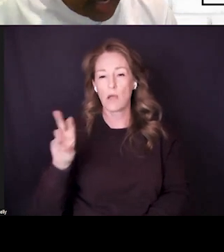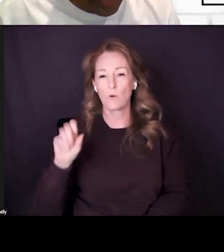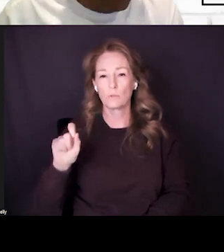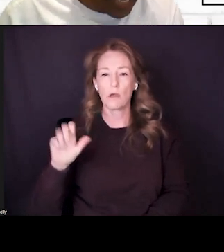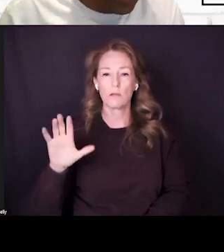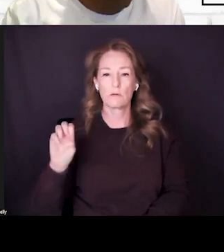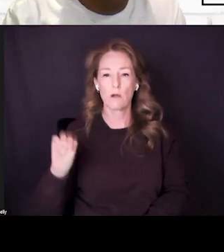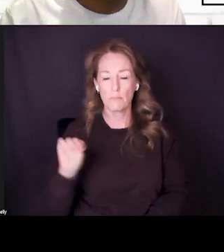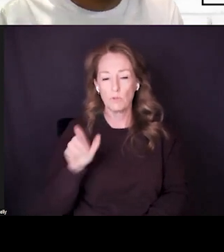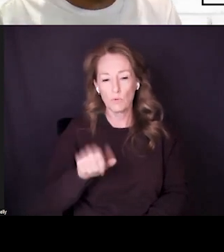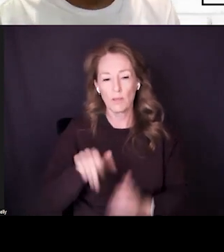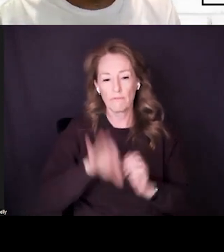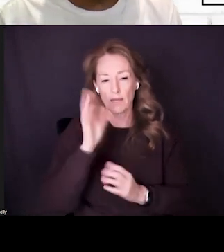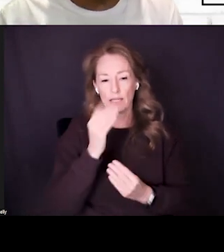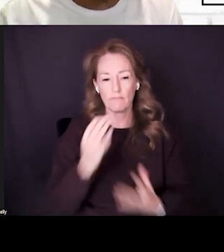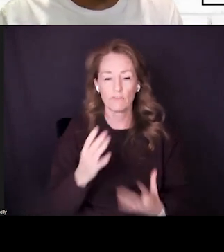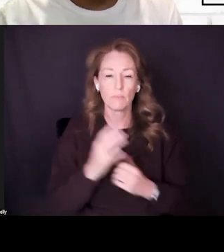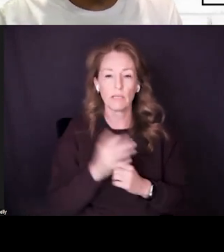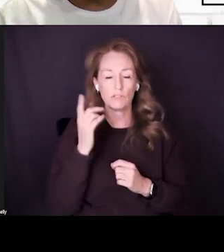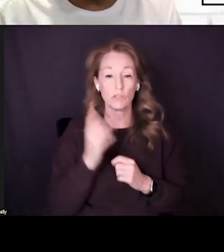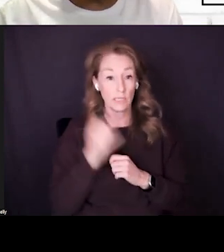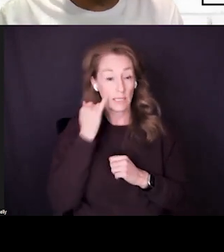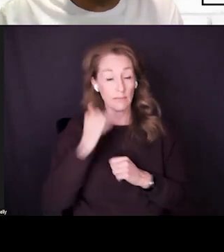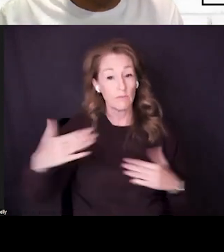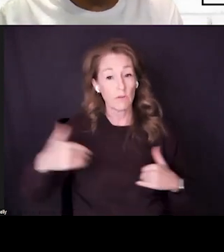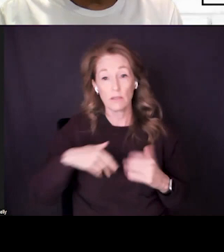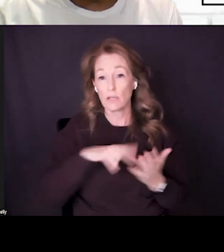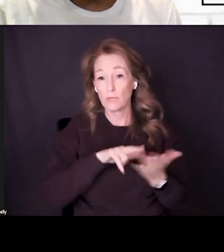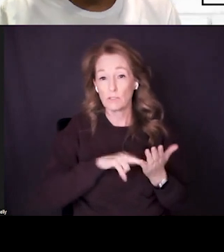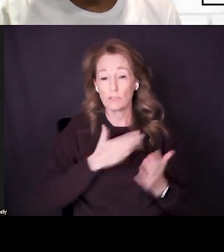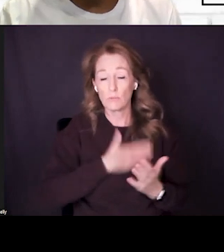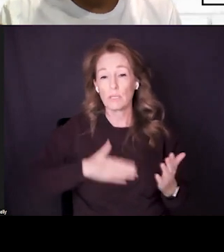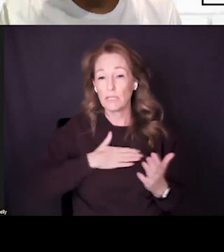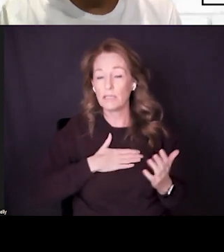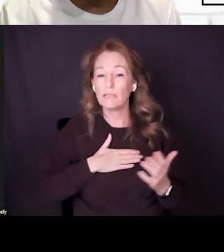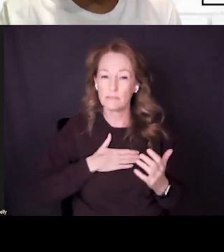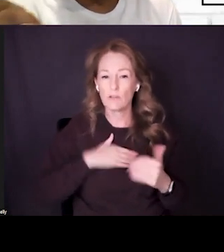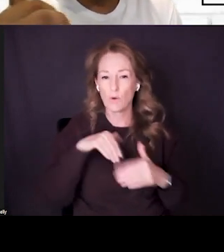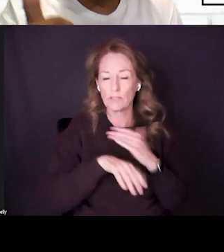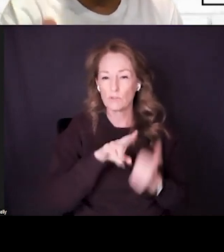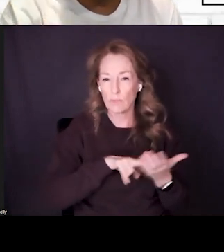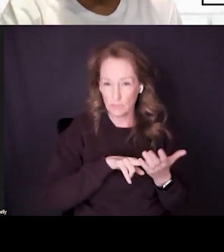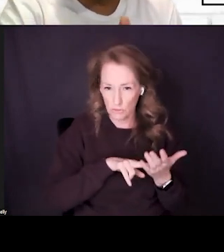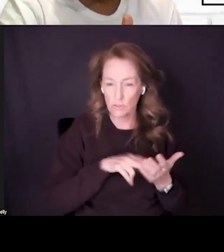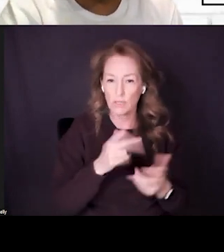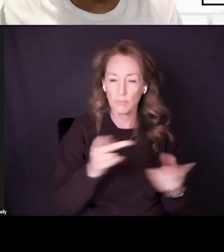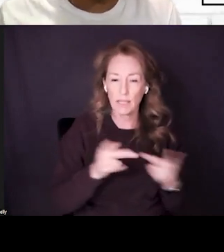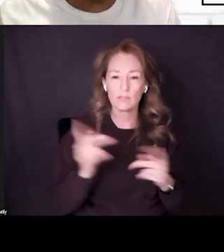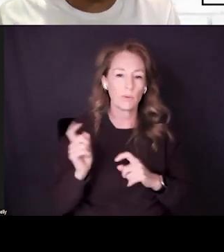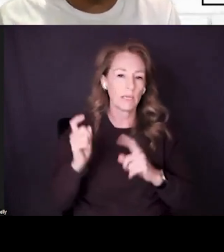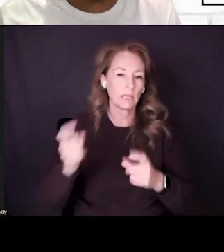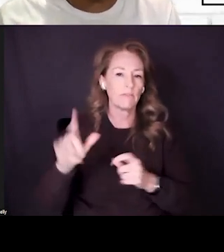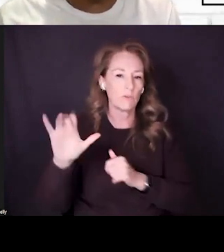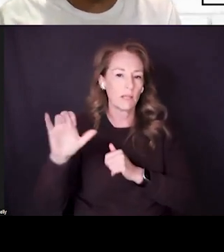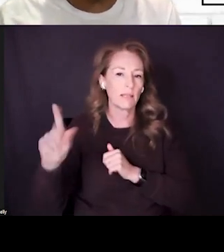those that have not yet registered, please go into the registry spot so that we're able to give you the link each week so that you can make